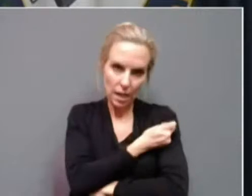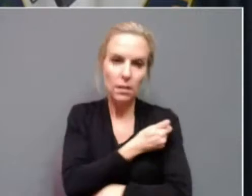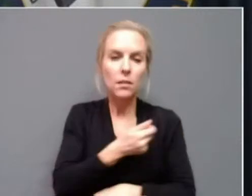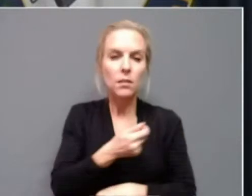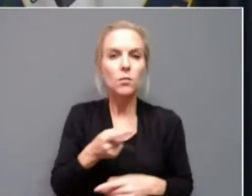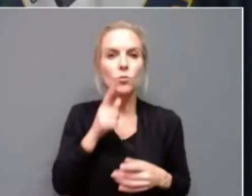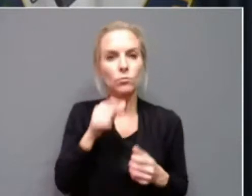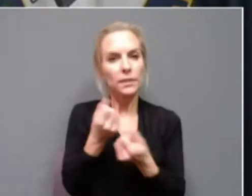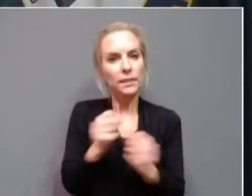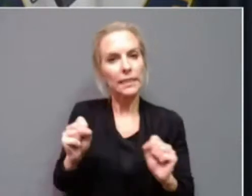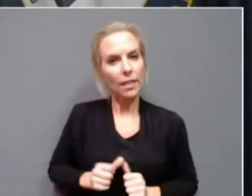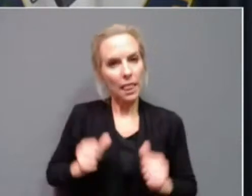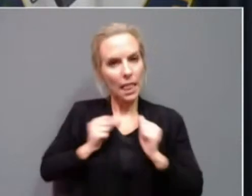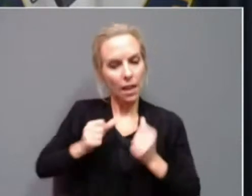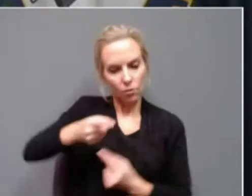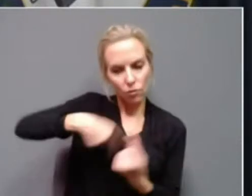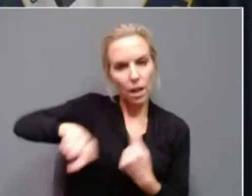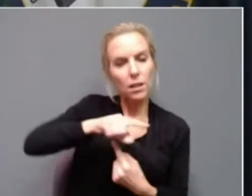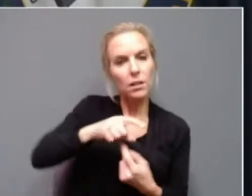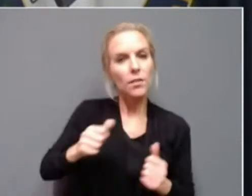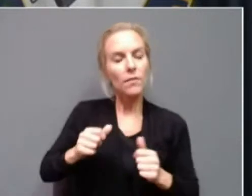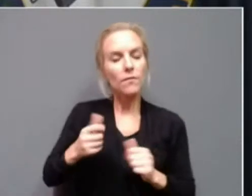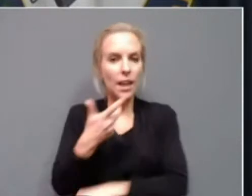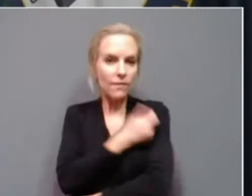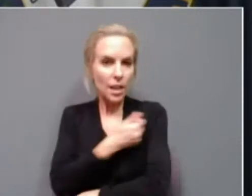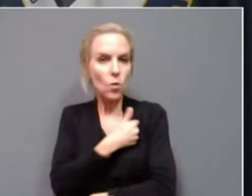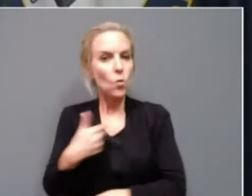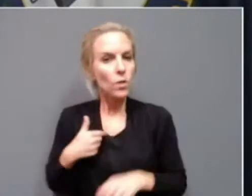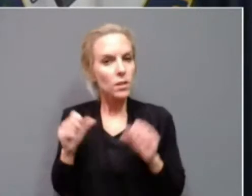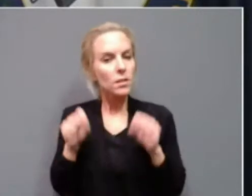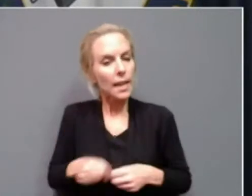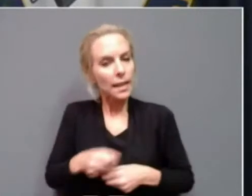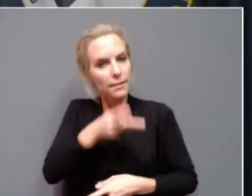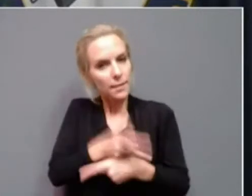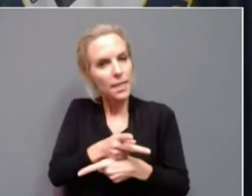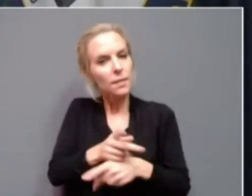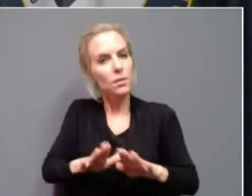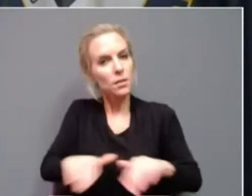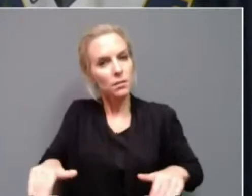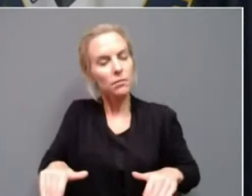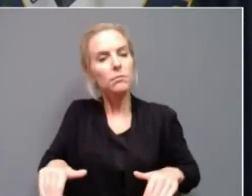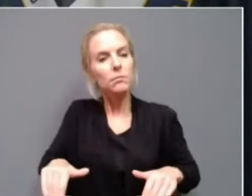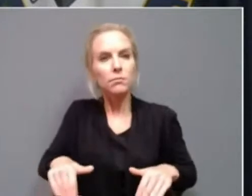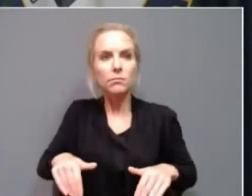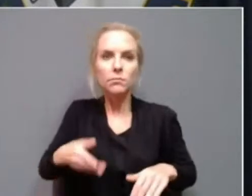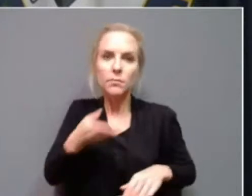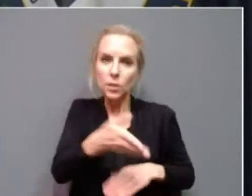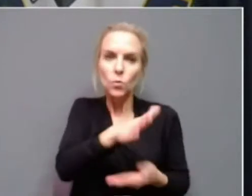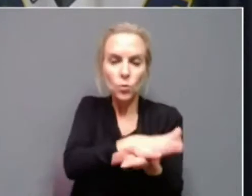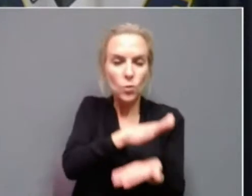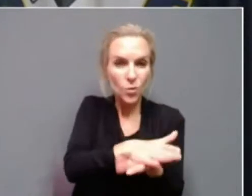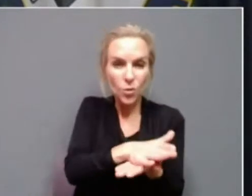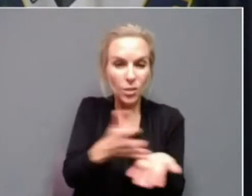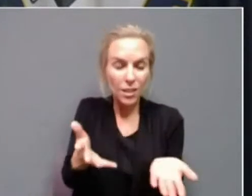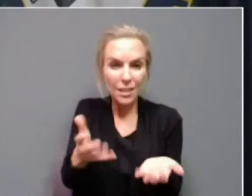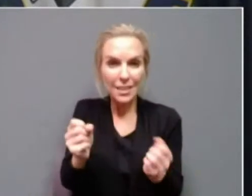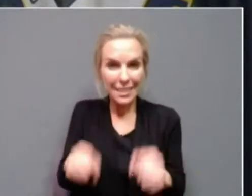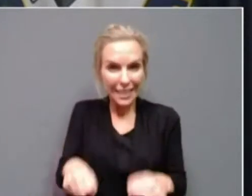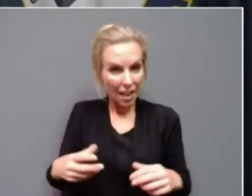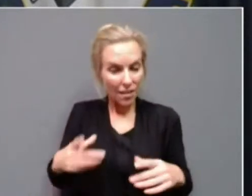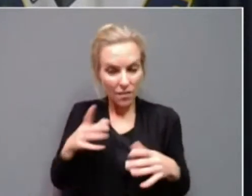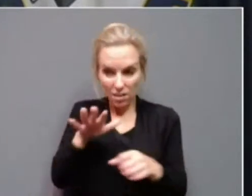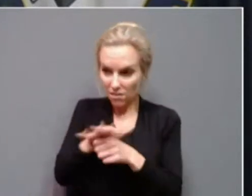around you. Get vaccinated so we can keep our kids in school. And if enough of you get vaccinated, we can take off the masks.